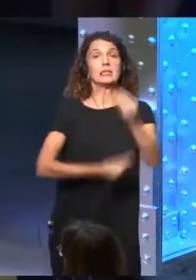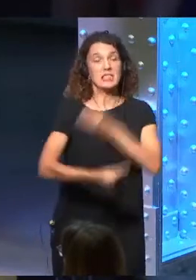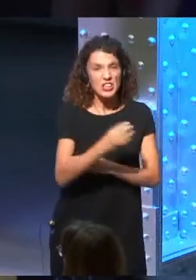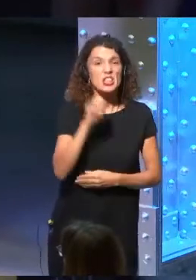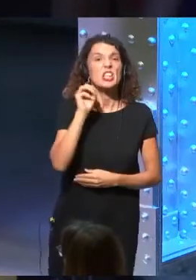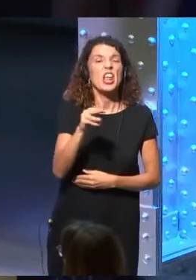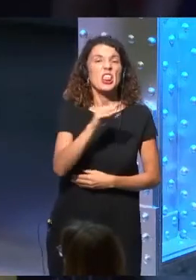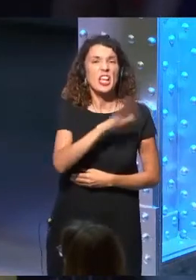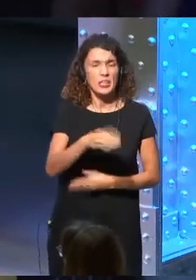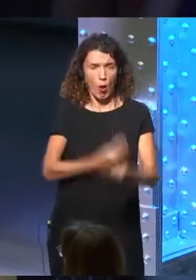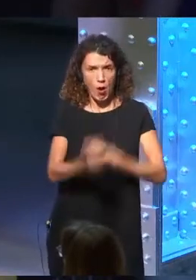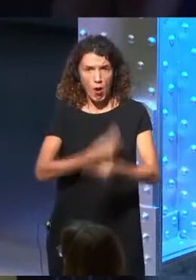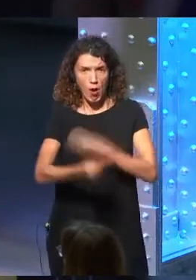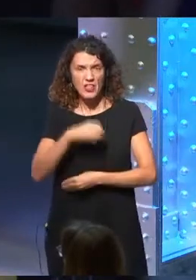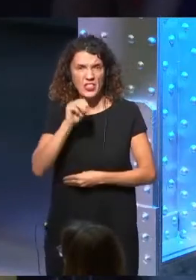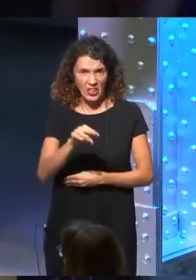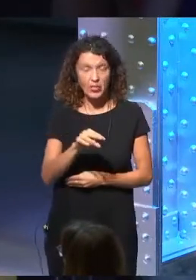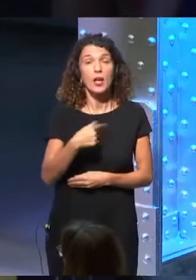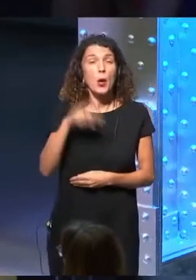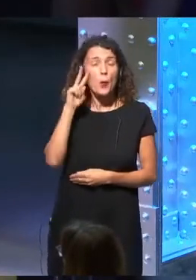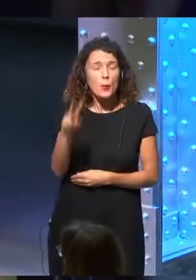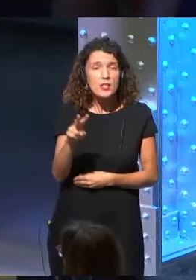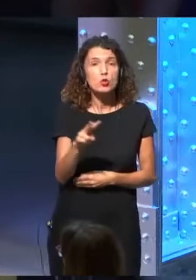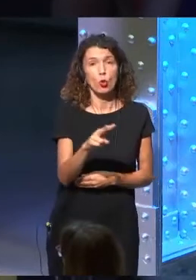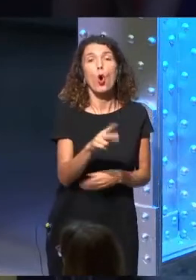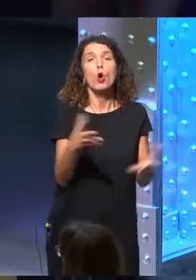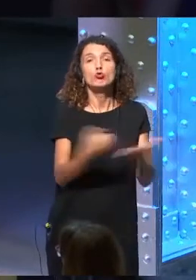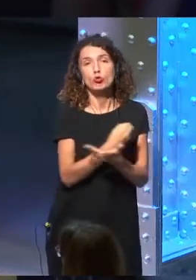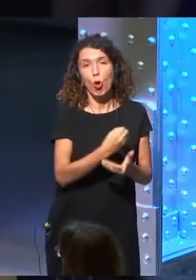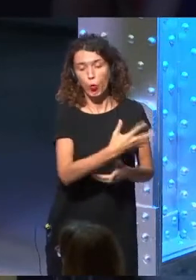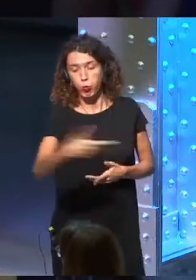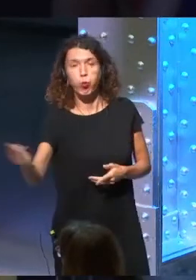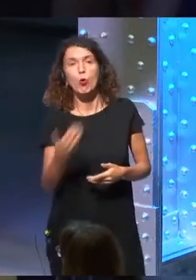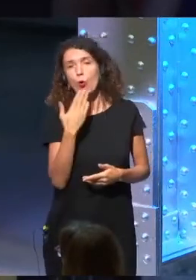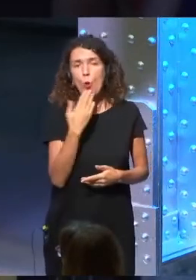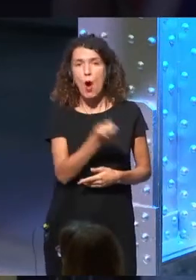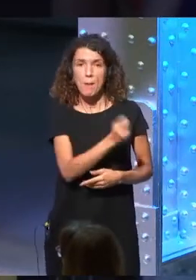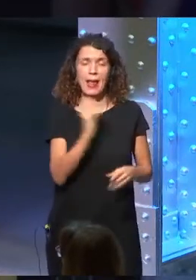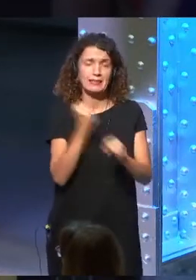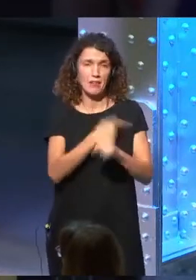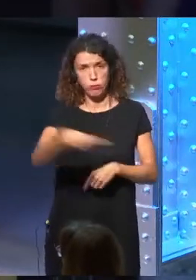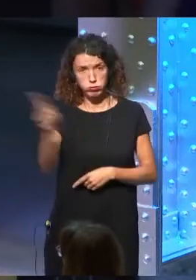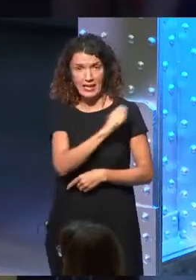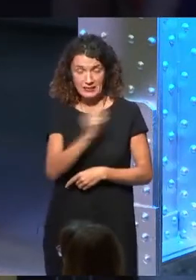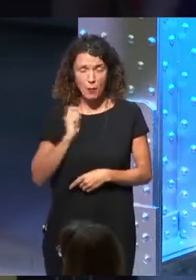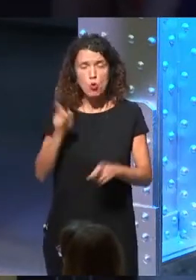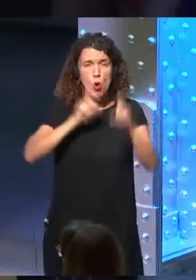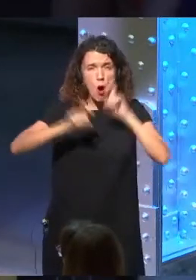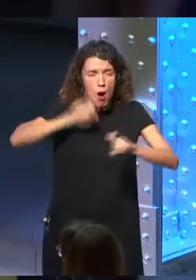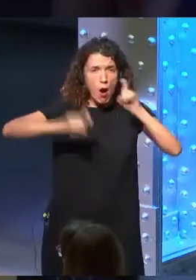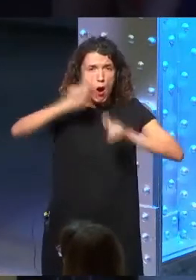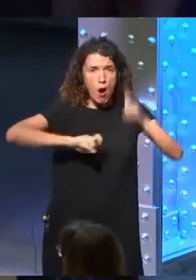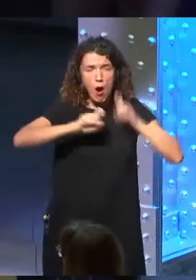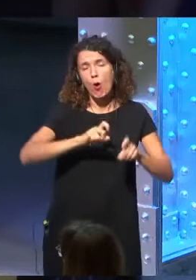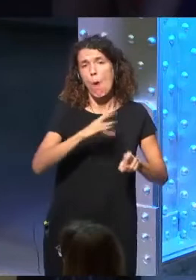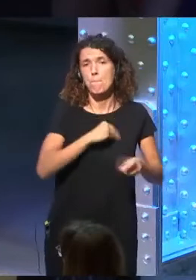most all sold off to slavery. And when I cried out with my mother's grief, none but Jesus heard me,